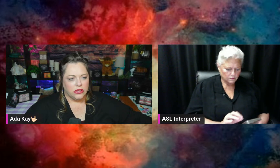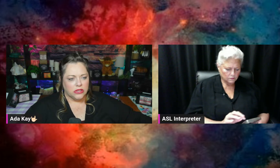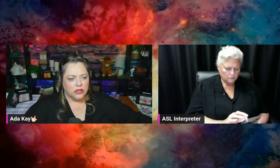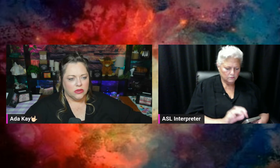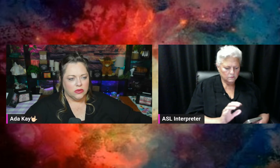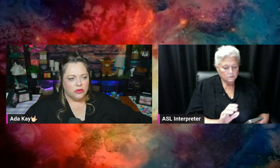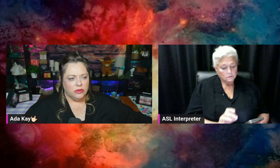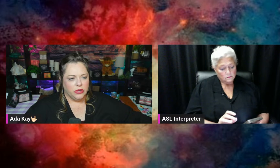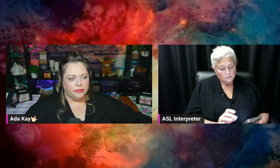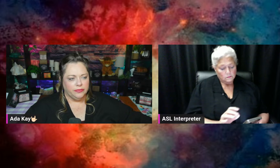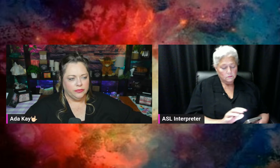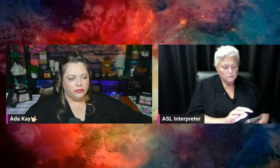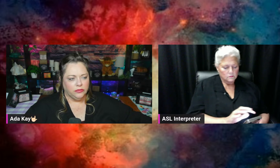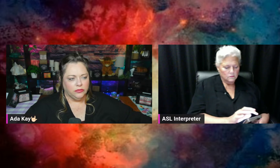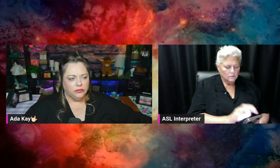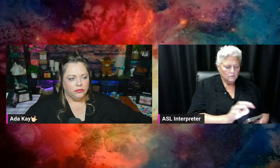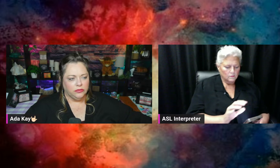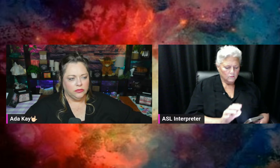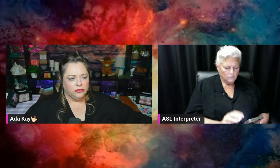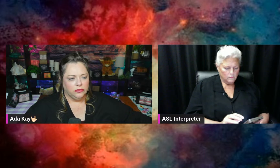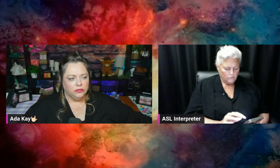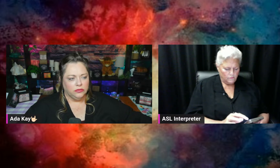So let's go. Come on.